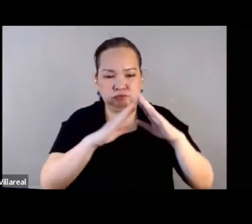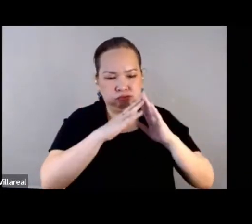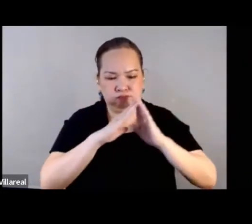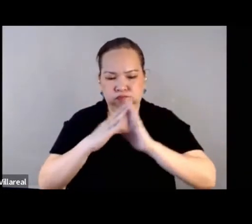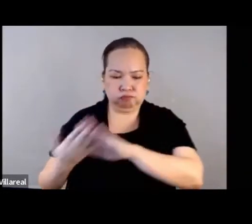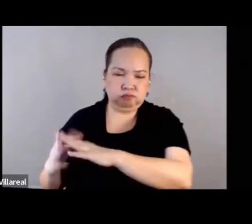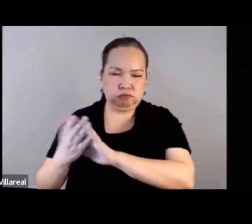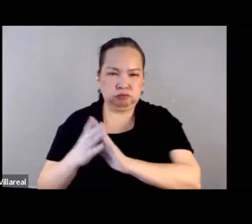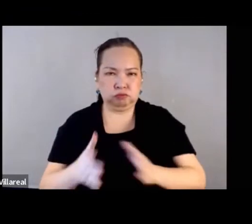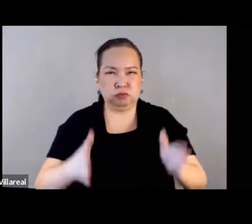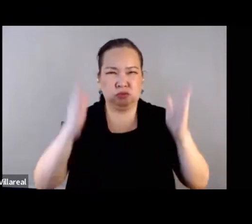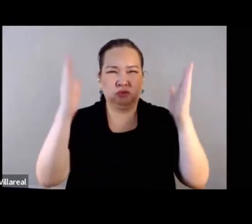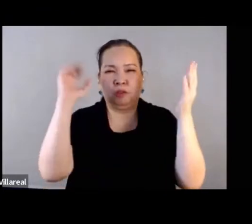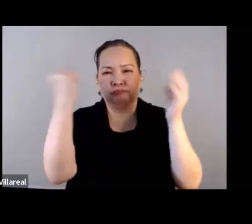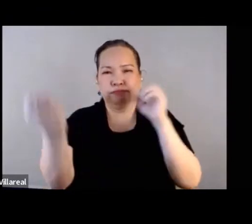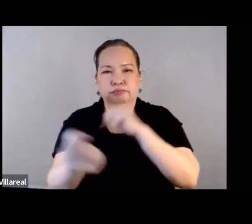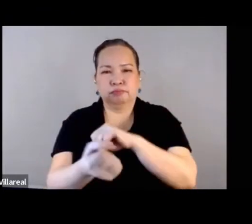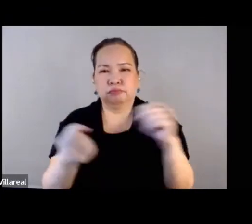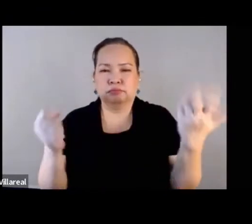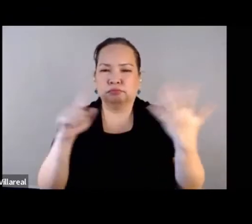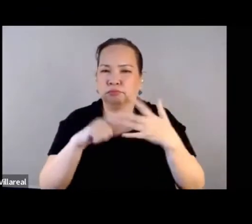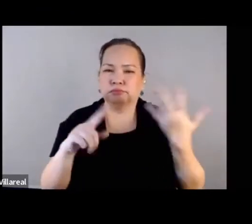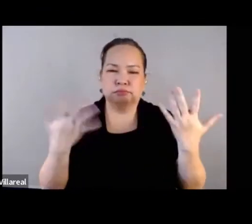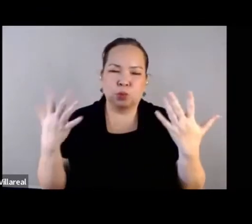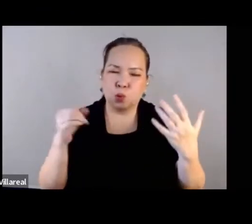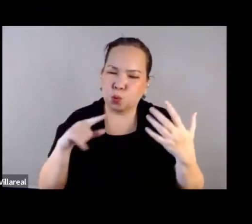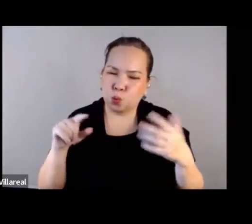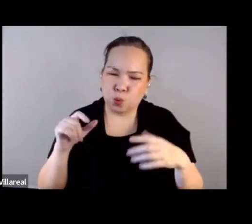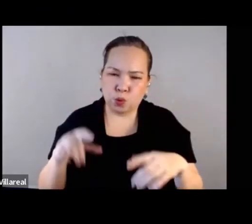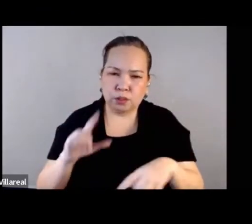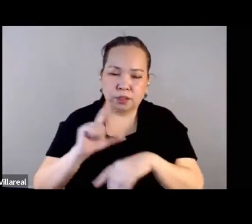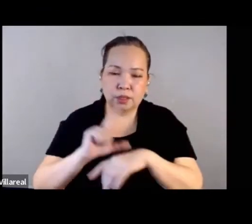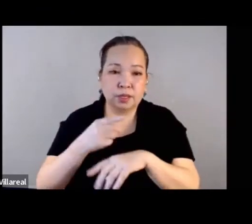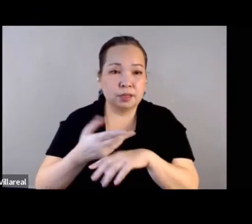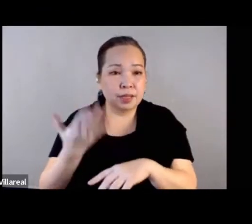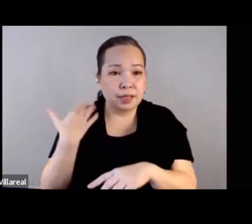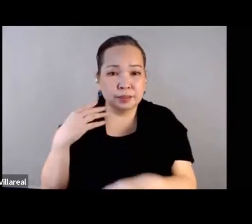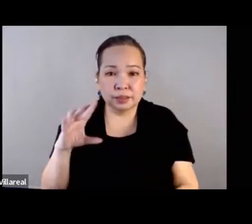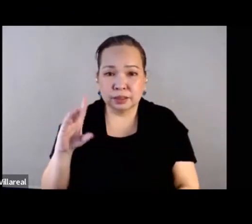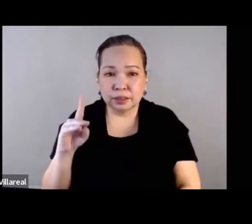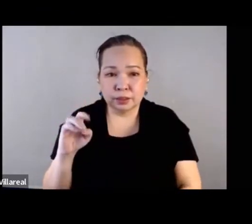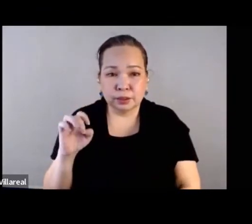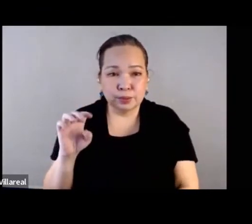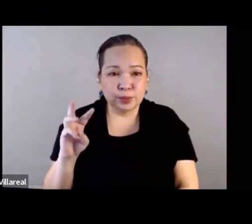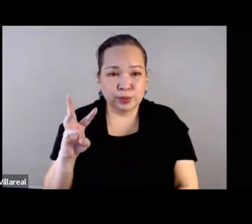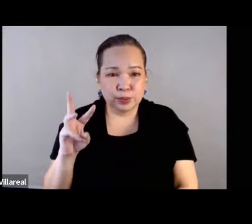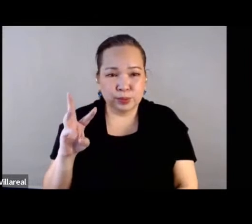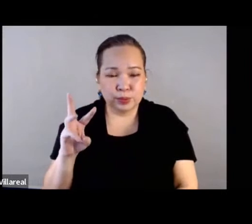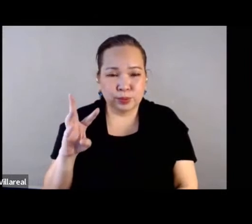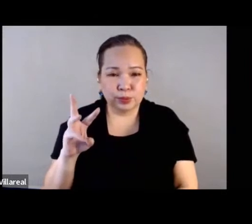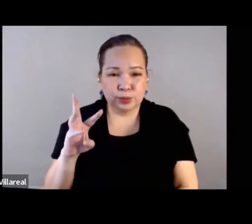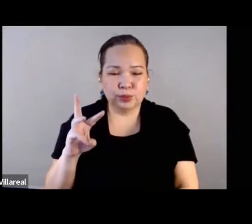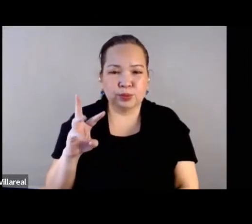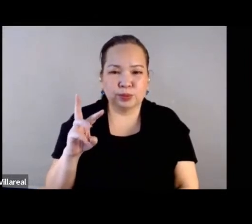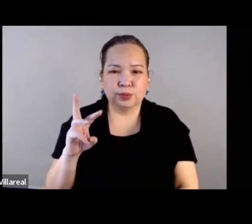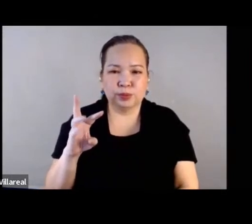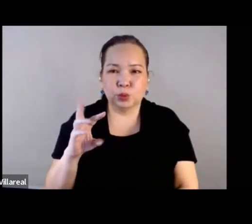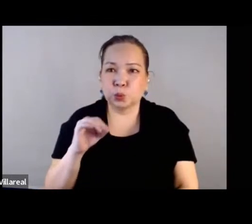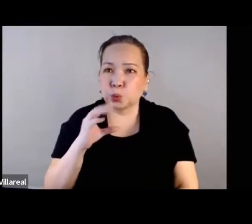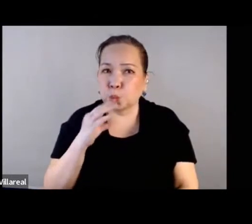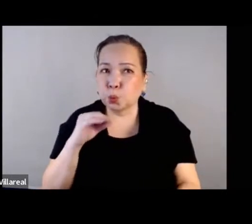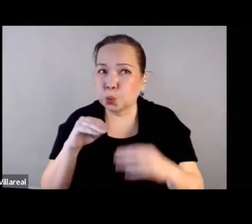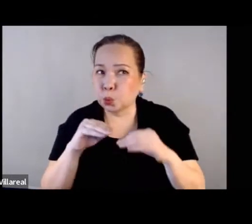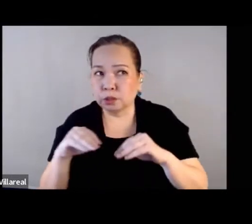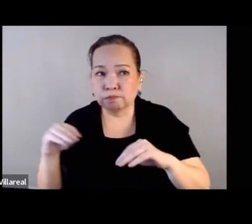buildings, and destroyed livelihoods last December 16. Among those affected and damaged